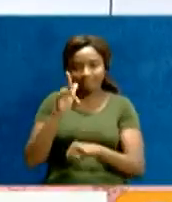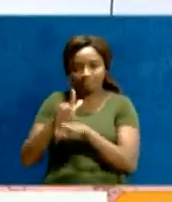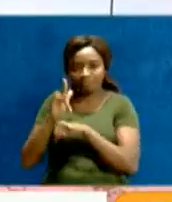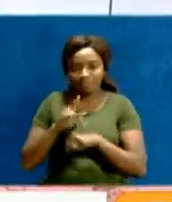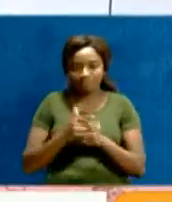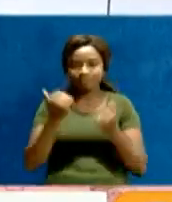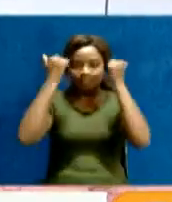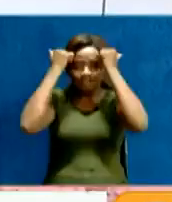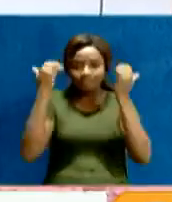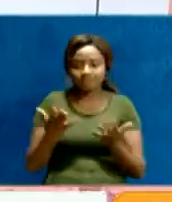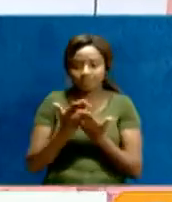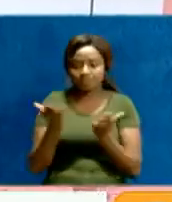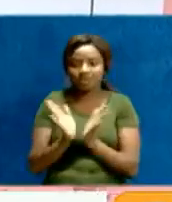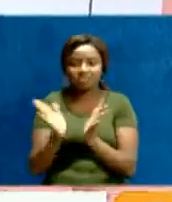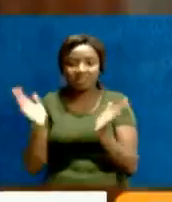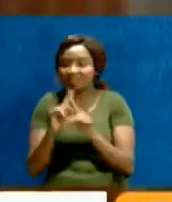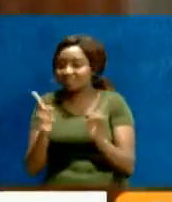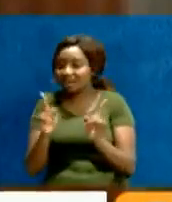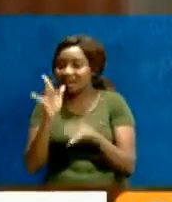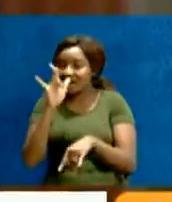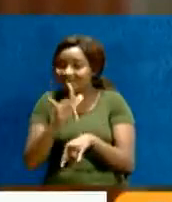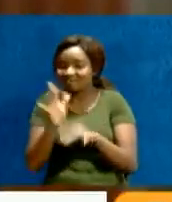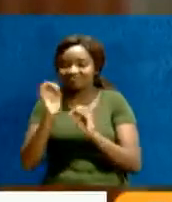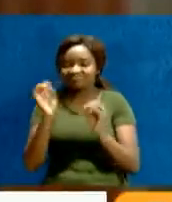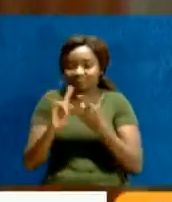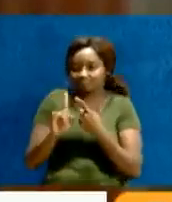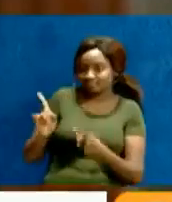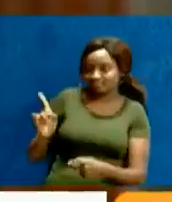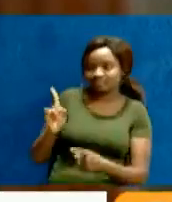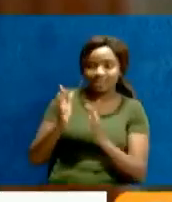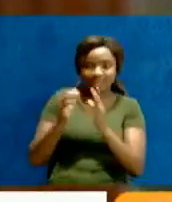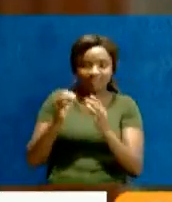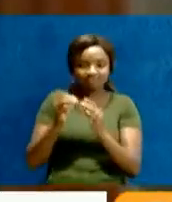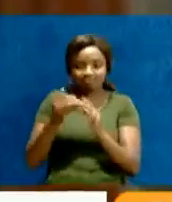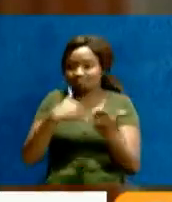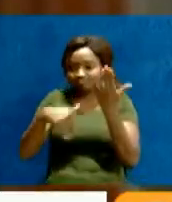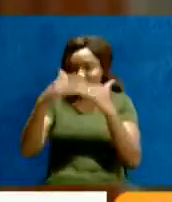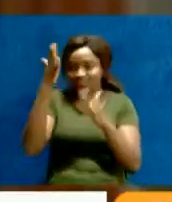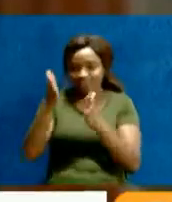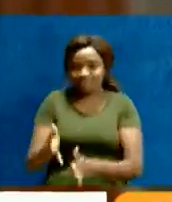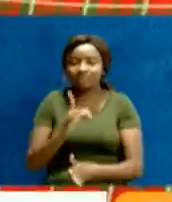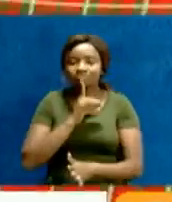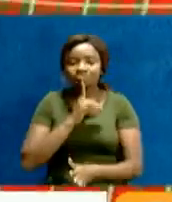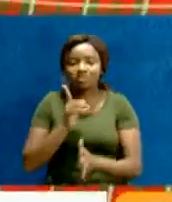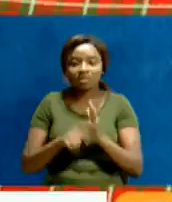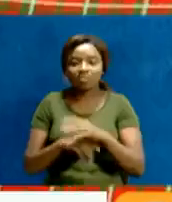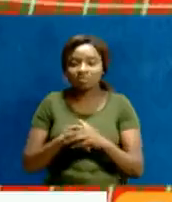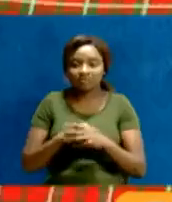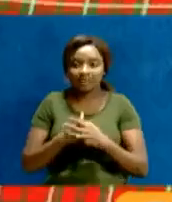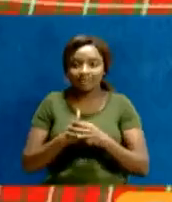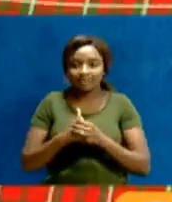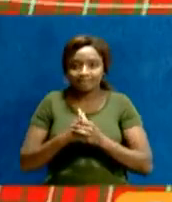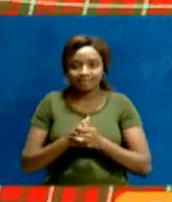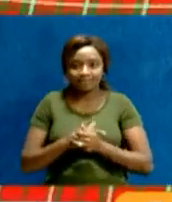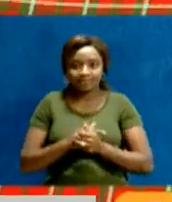candidates in public schools. That was never the case. Jonathan Wesaya, an educationist, explaining of deeper issues than just that. If